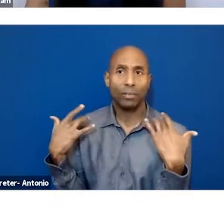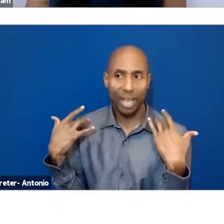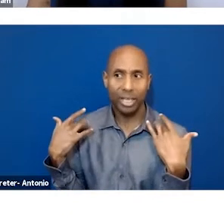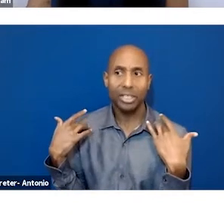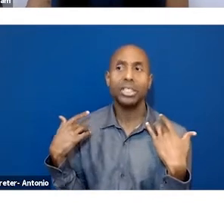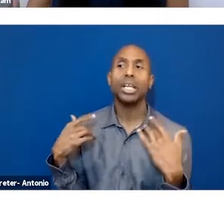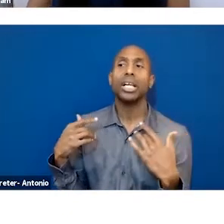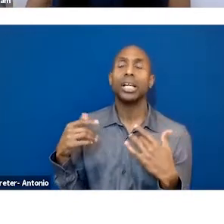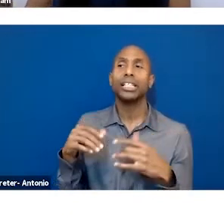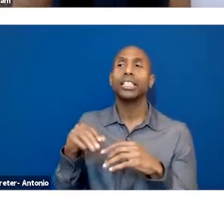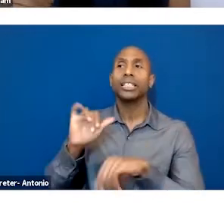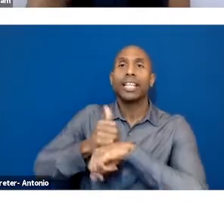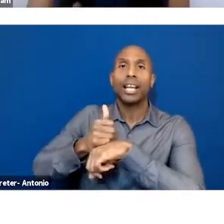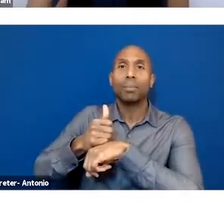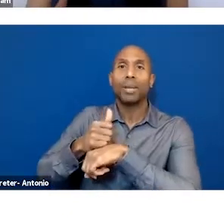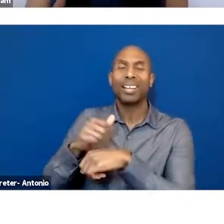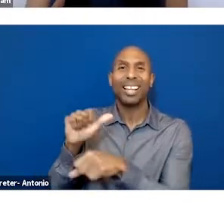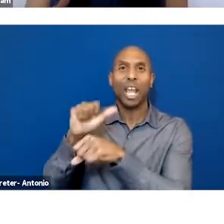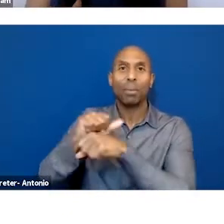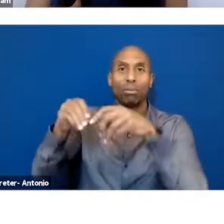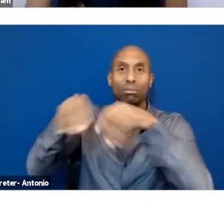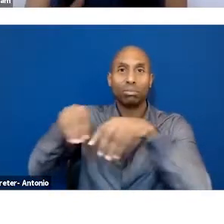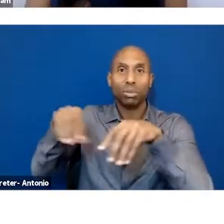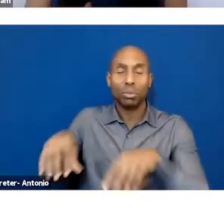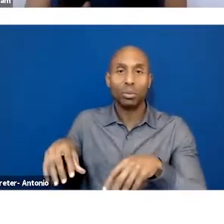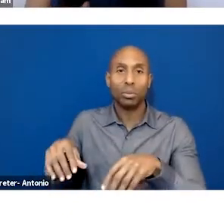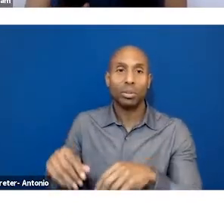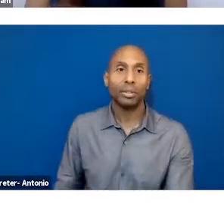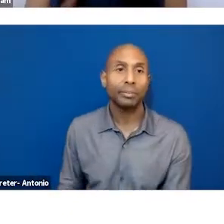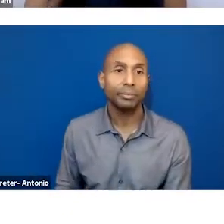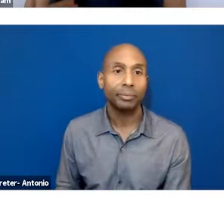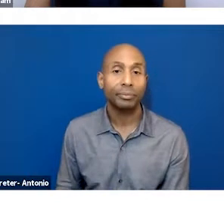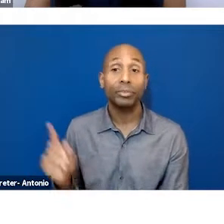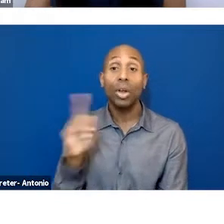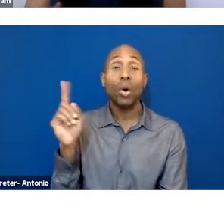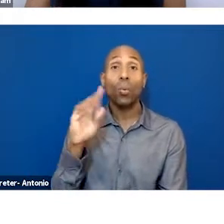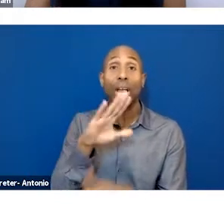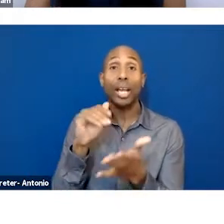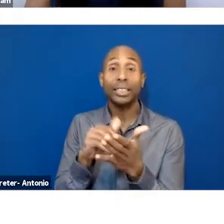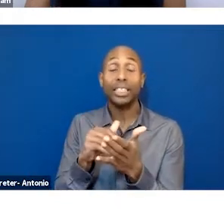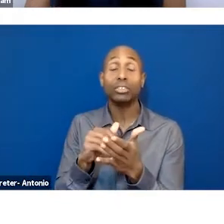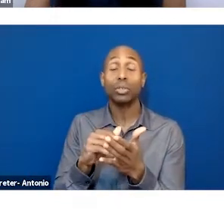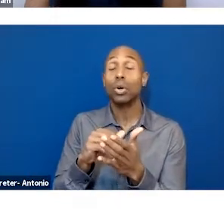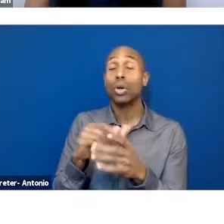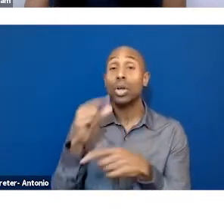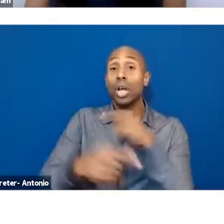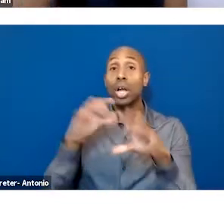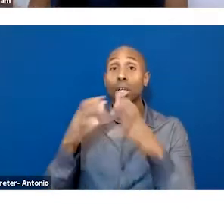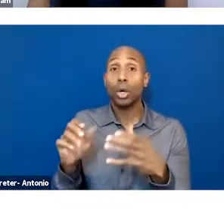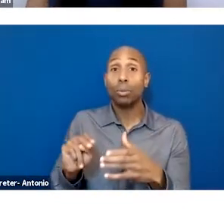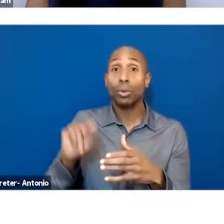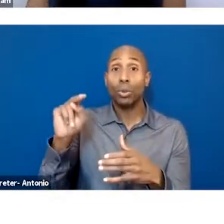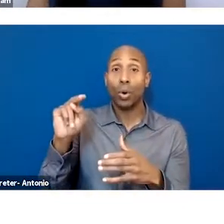in and reserved for the global North, particularly the US and Europe.